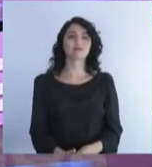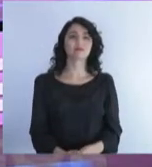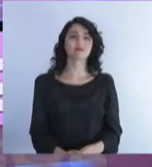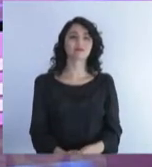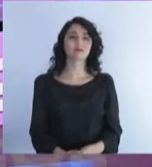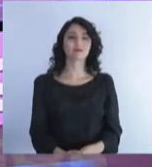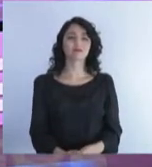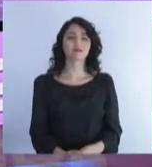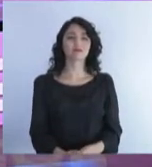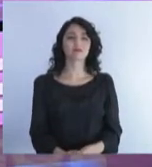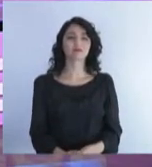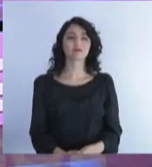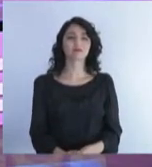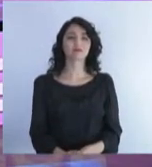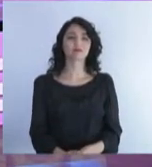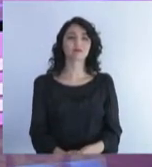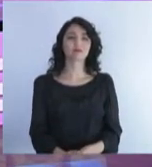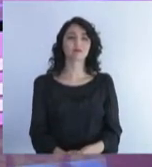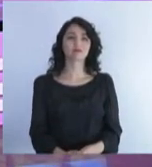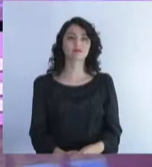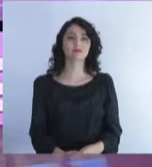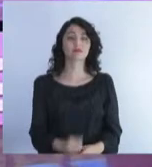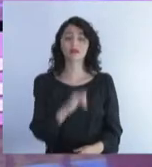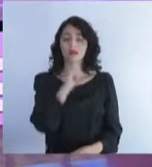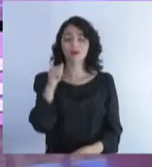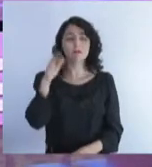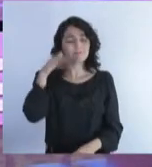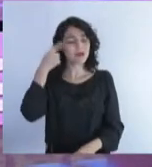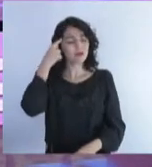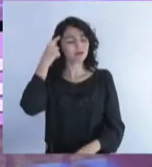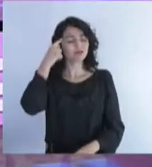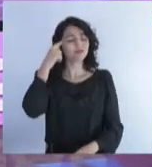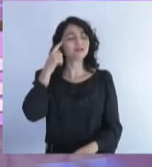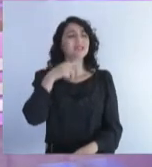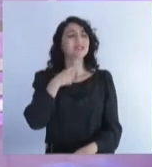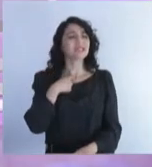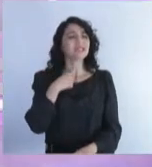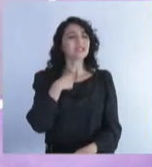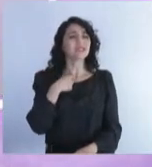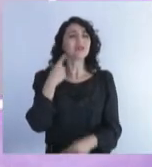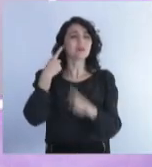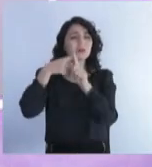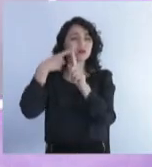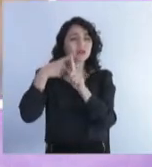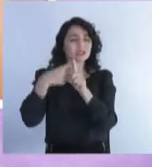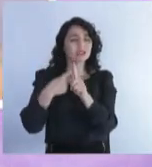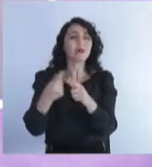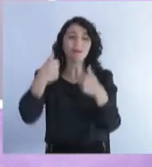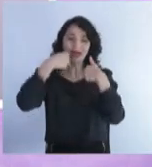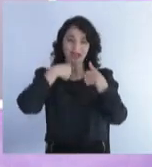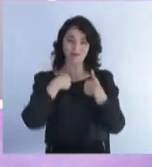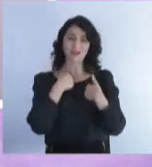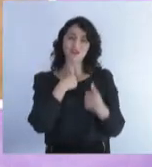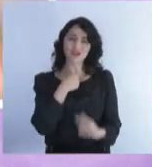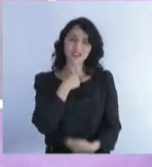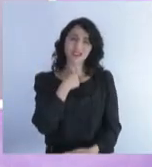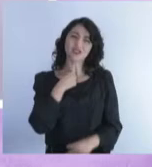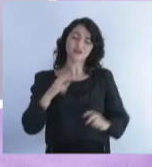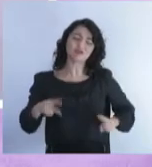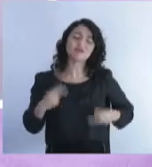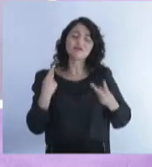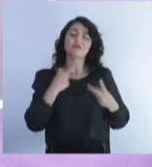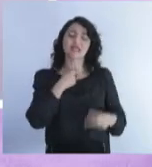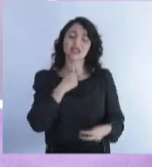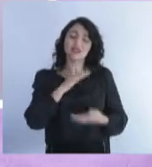And then think of yourself and make the same wishes for yourself. May I be safe, happy,